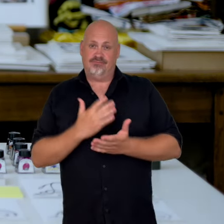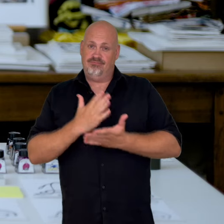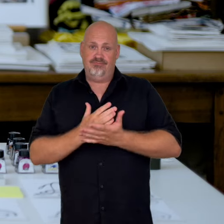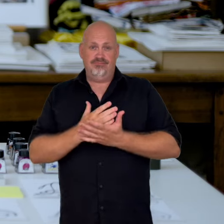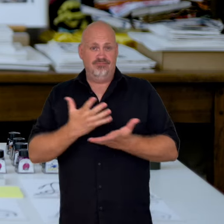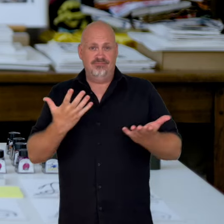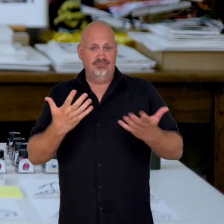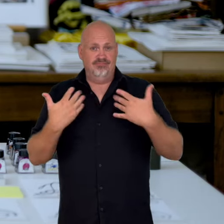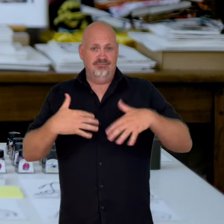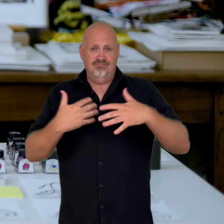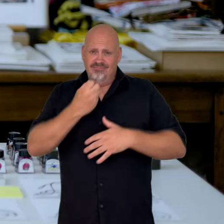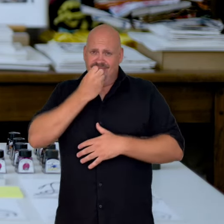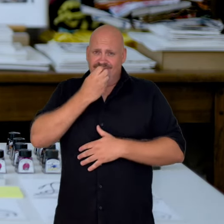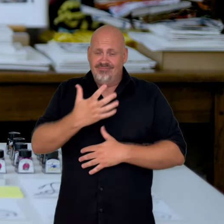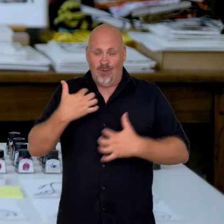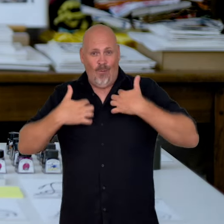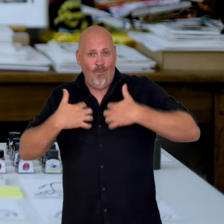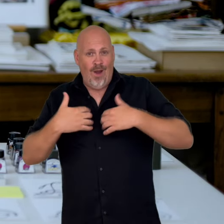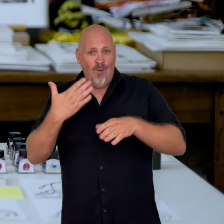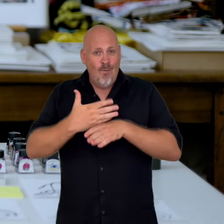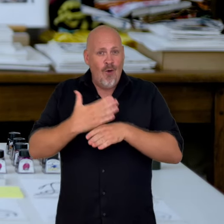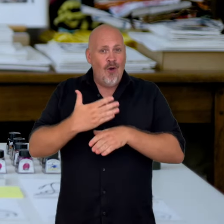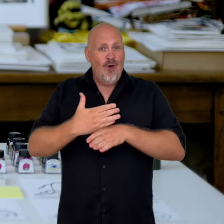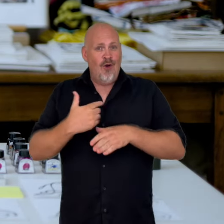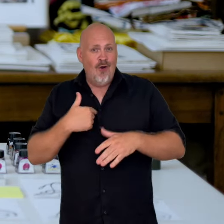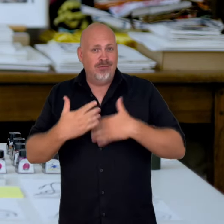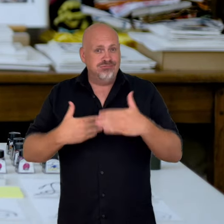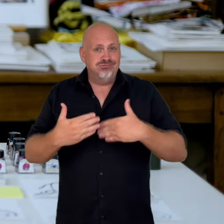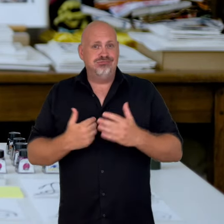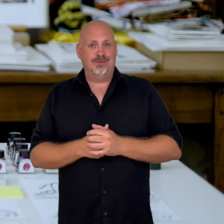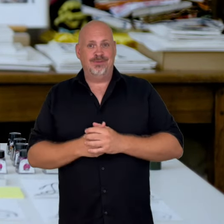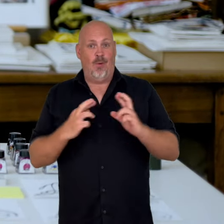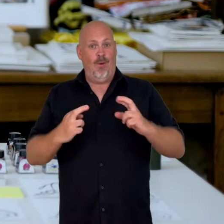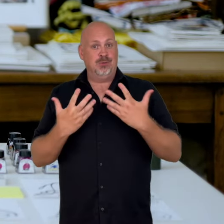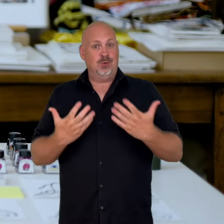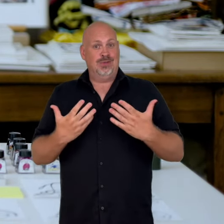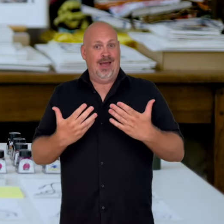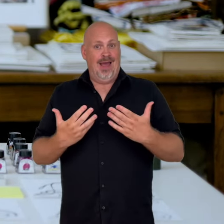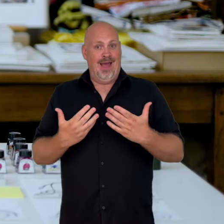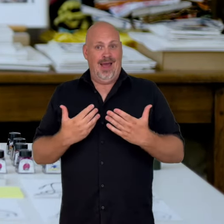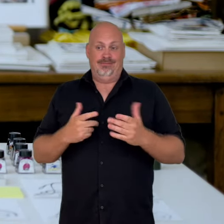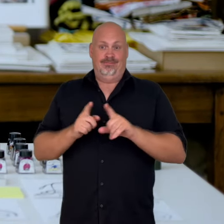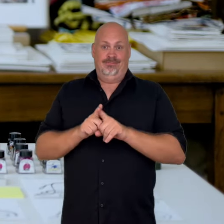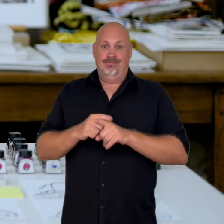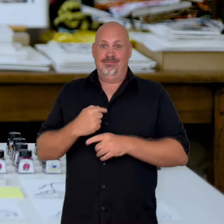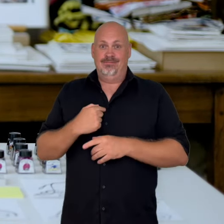2 years, and it's been a great place to do some pretty exciting work, so let's hope today is as